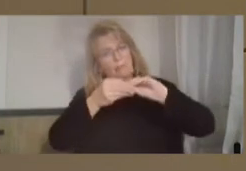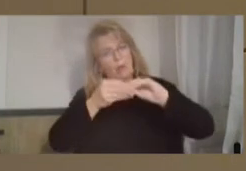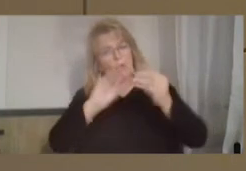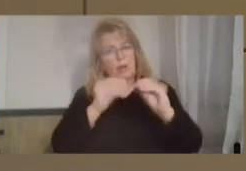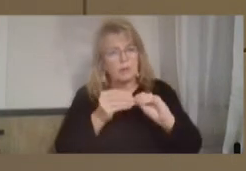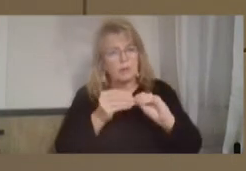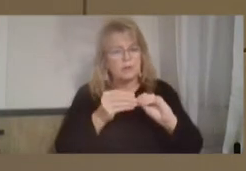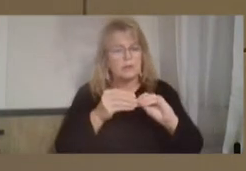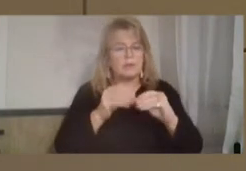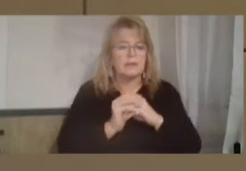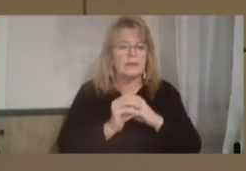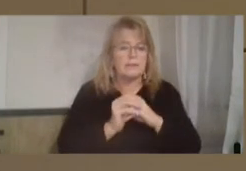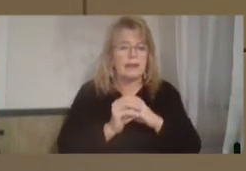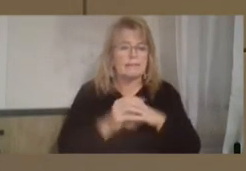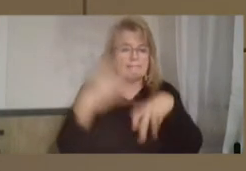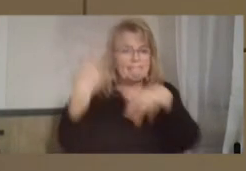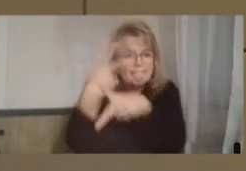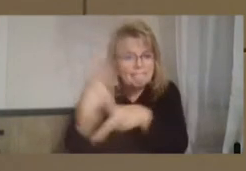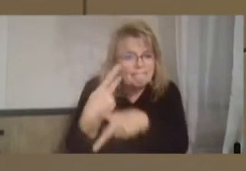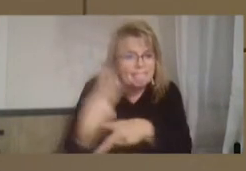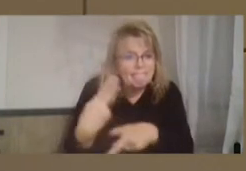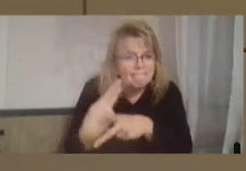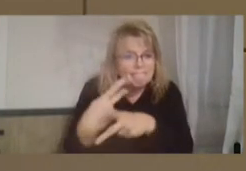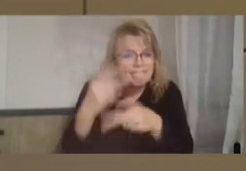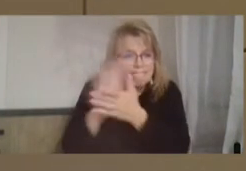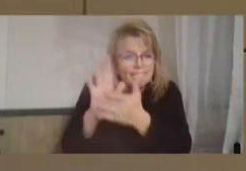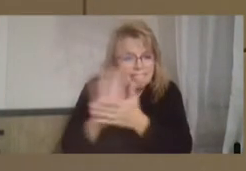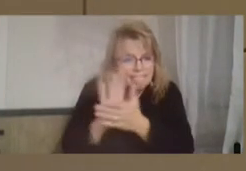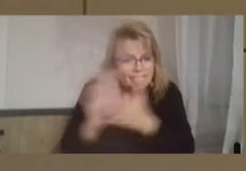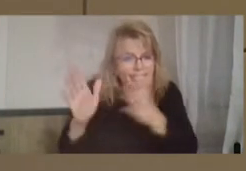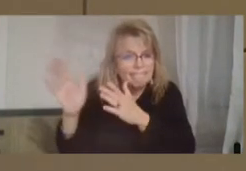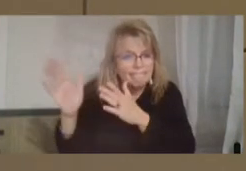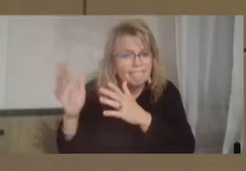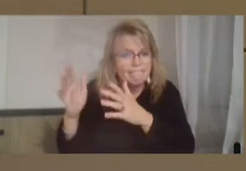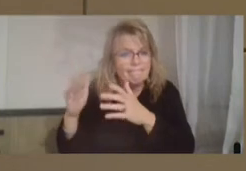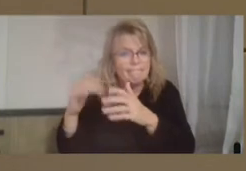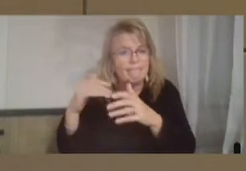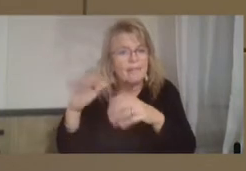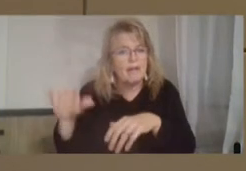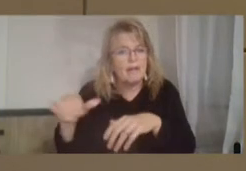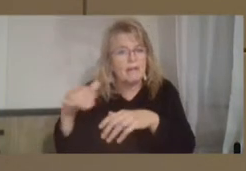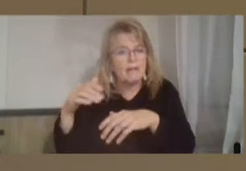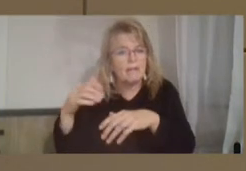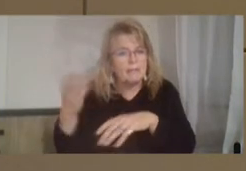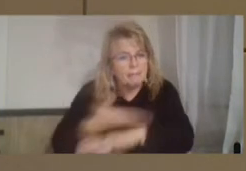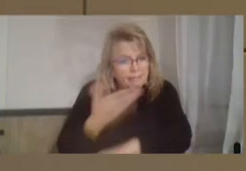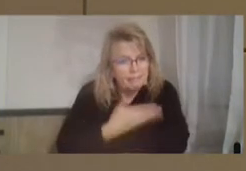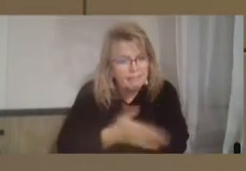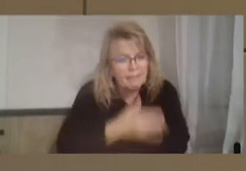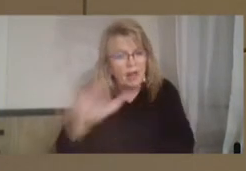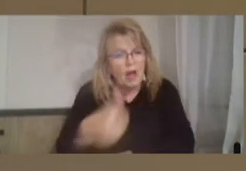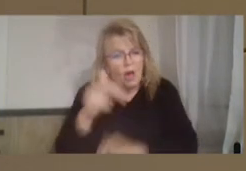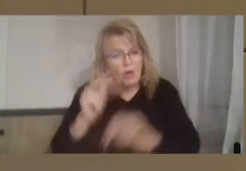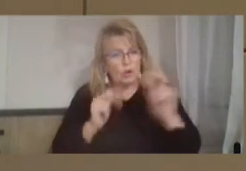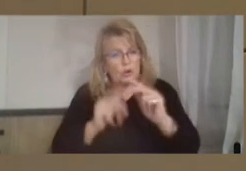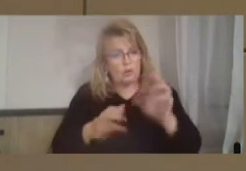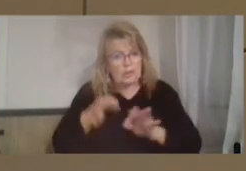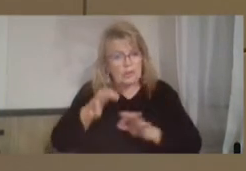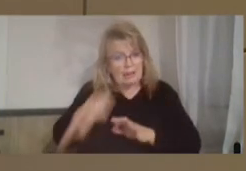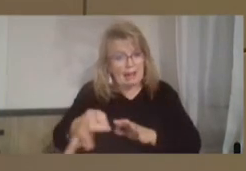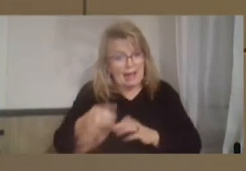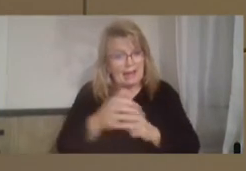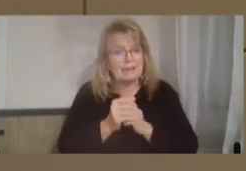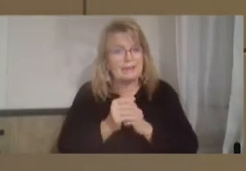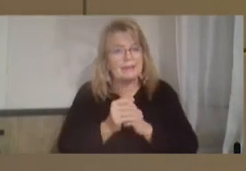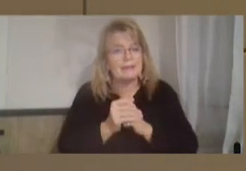the facility, when you look at other construction delays and we would have to pay the penalty, when you add up